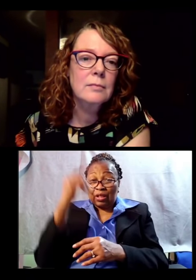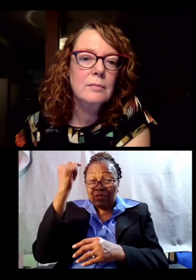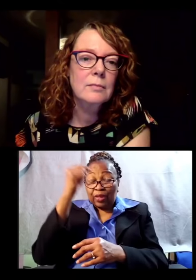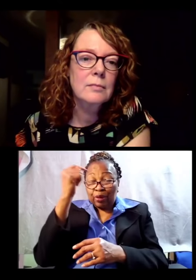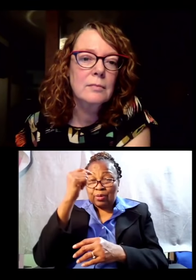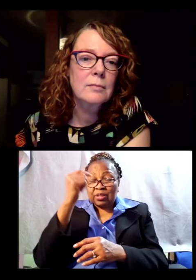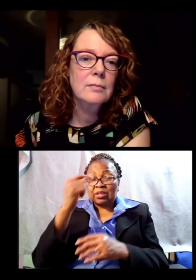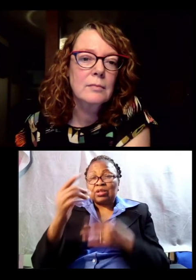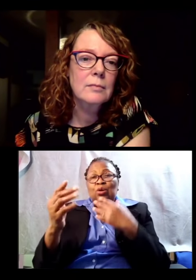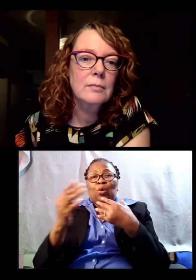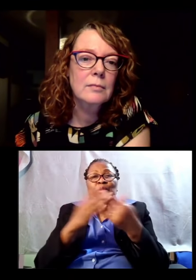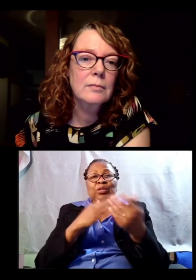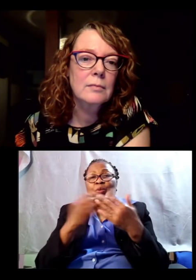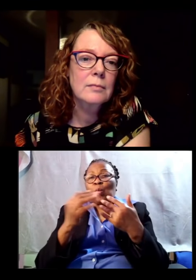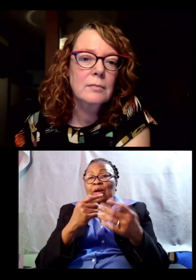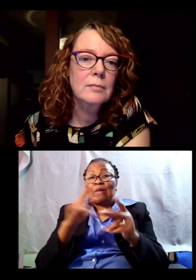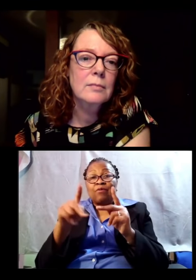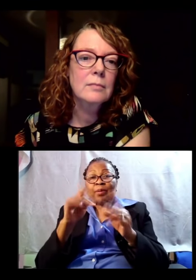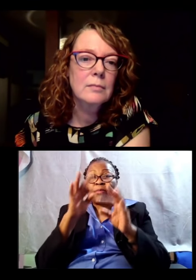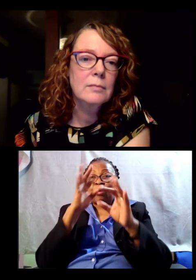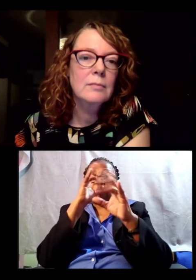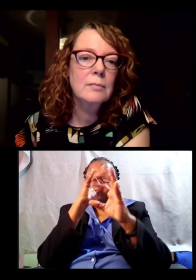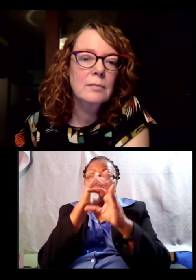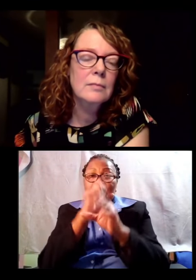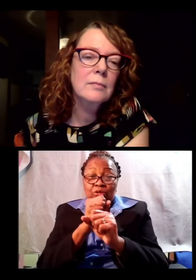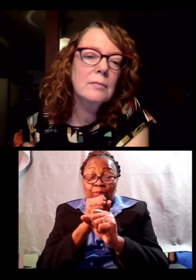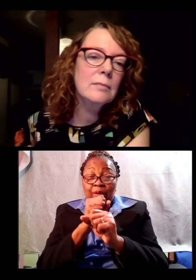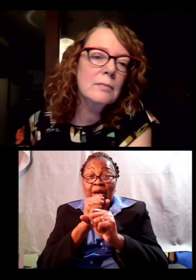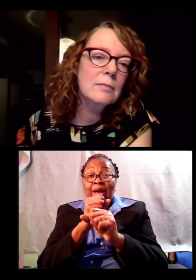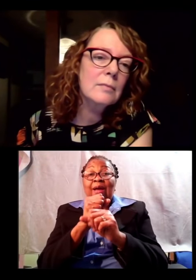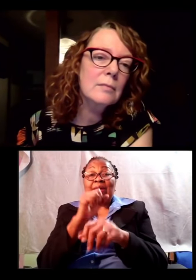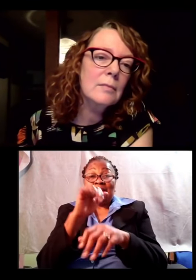are mesmerized by at the time.